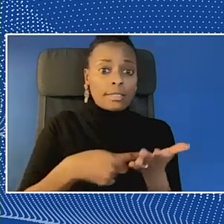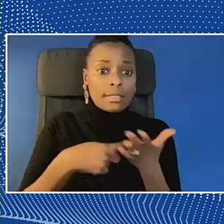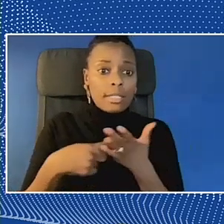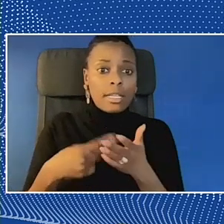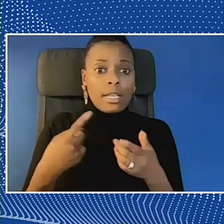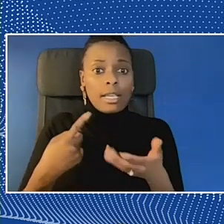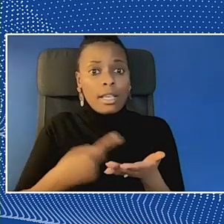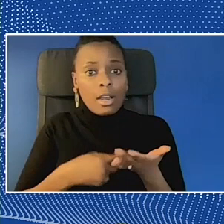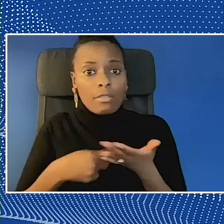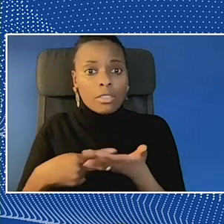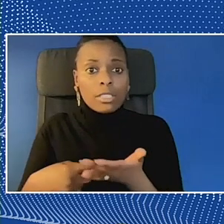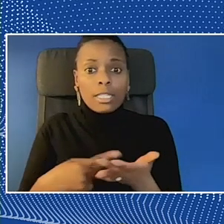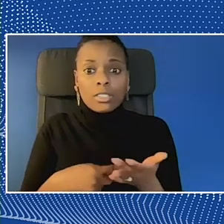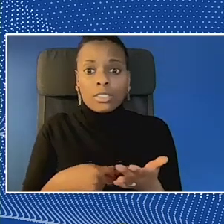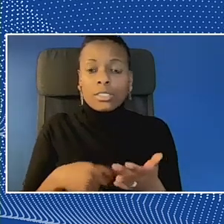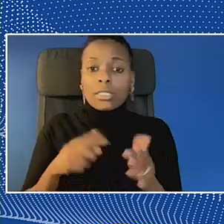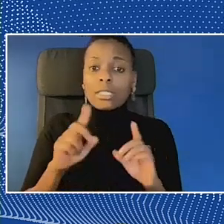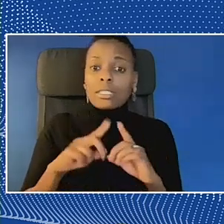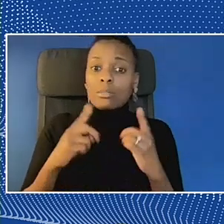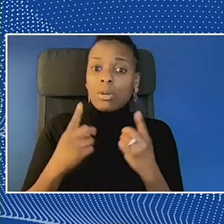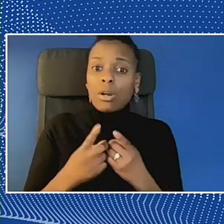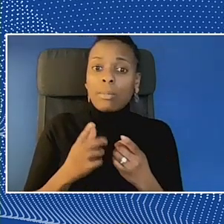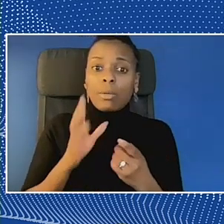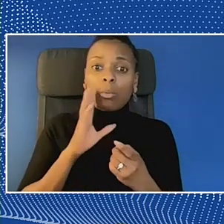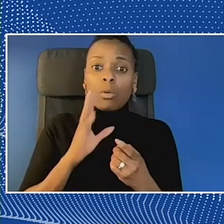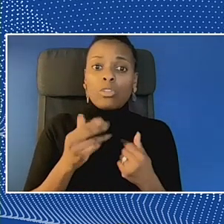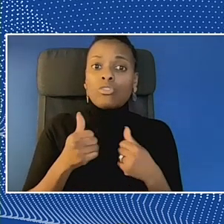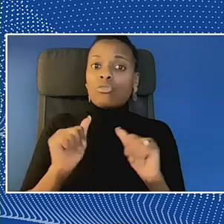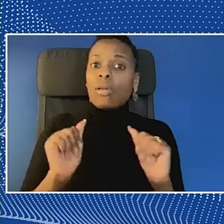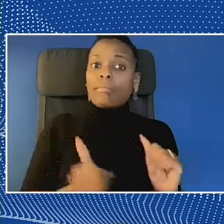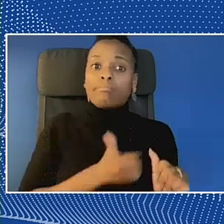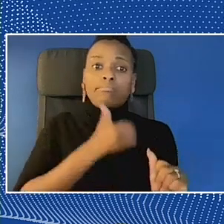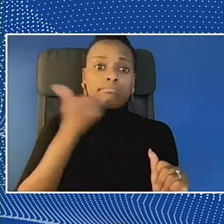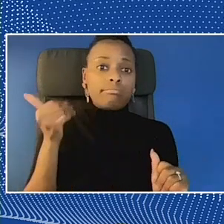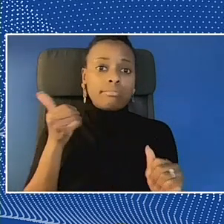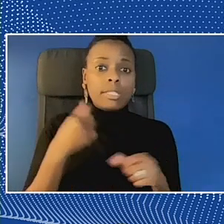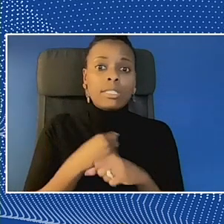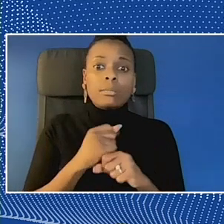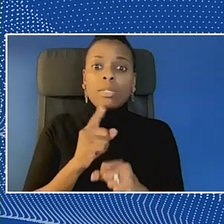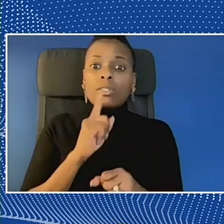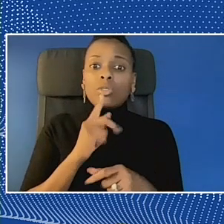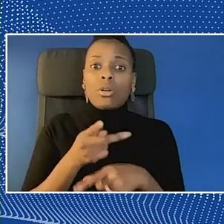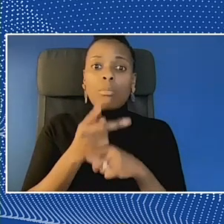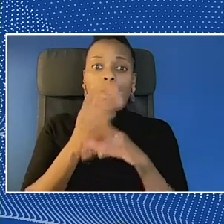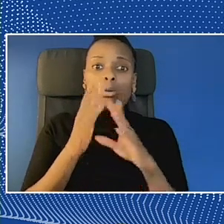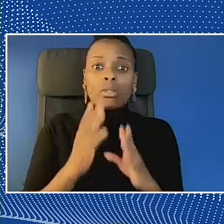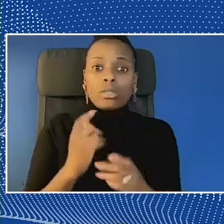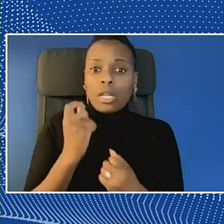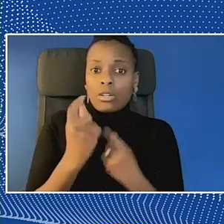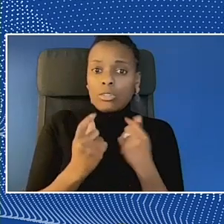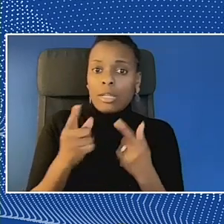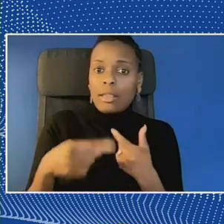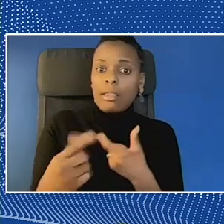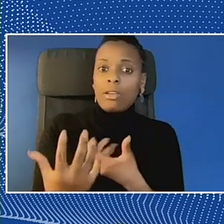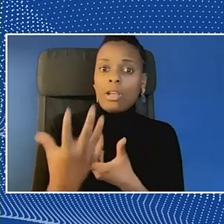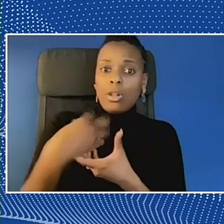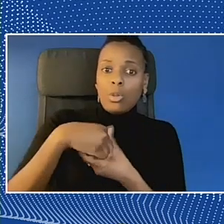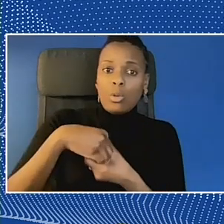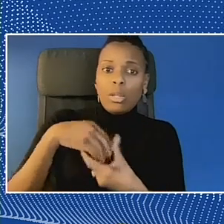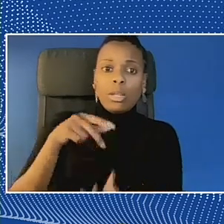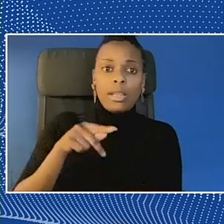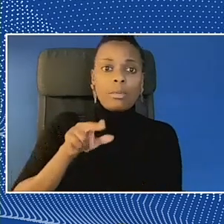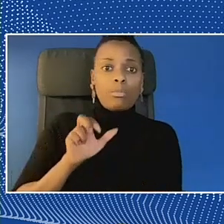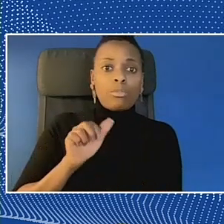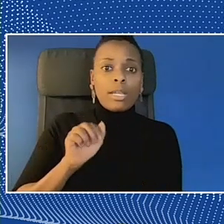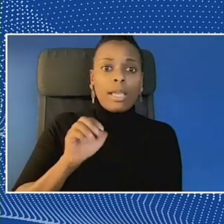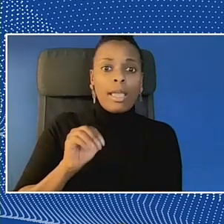the session, is that the department is going to do everything it can to make sure that borrowers understand that they're included in the preamble. It's going to do